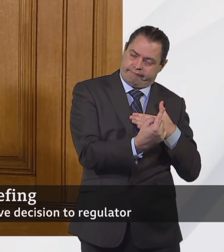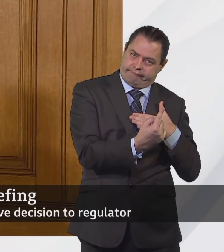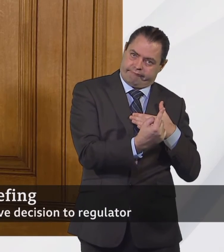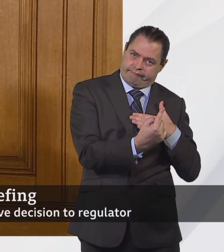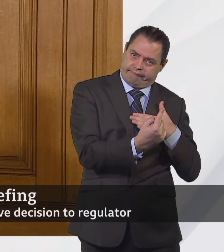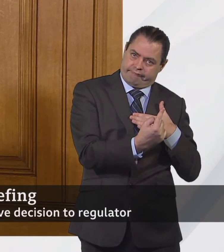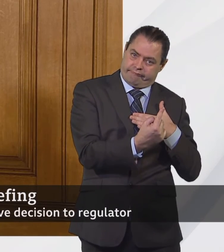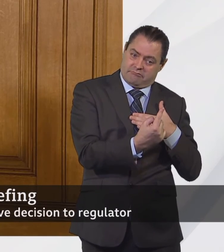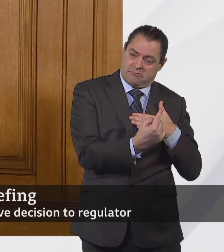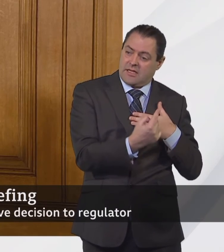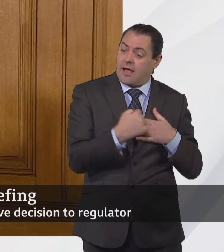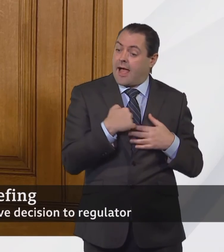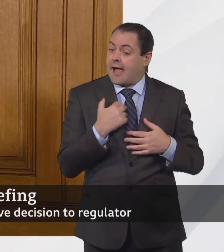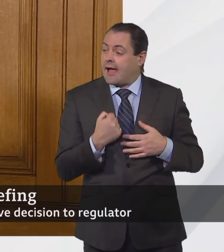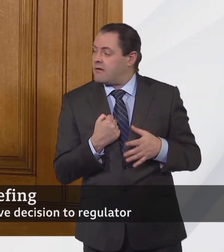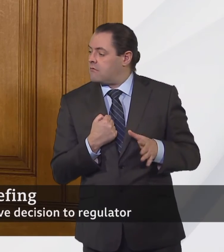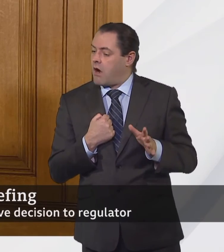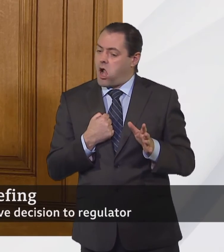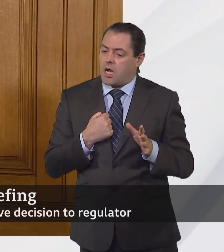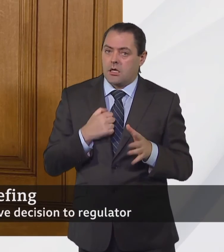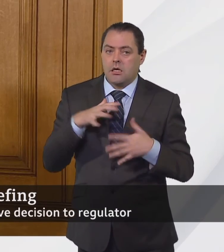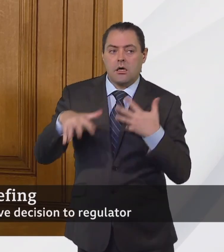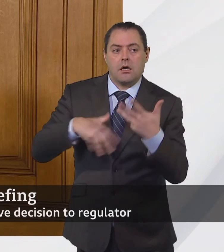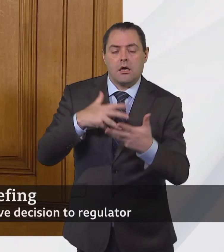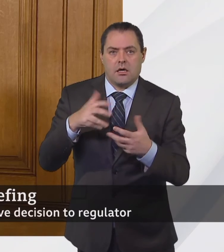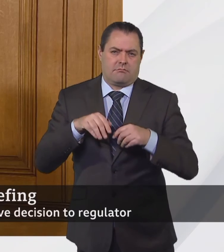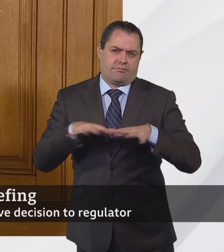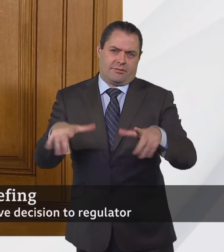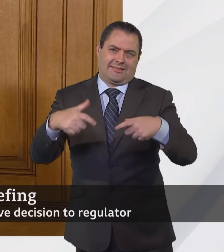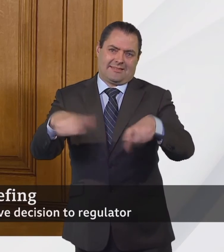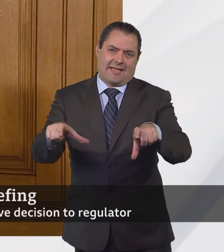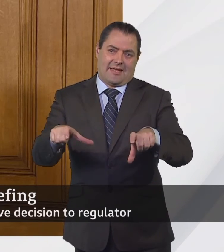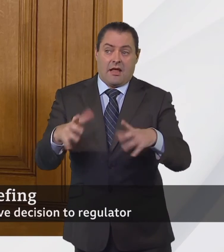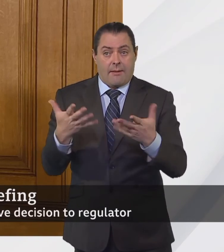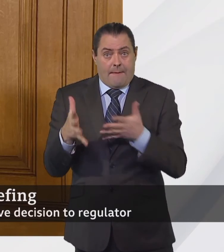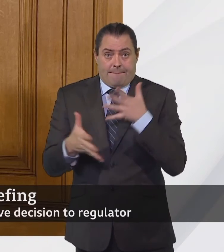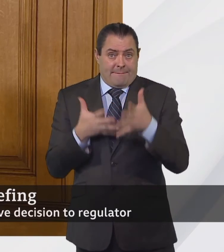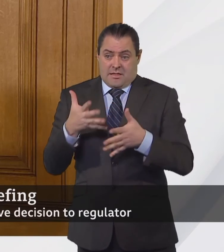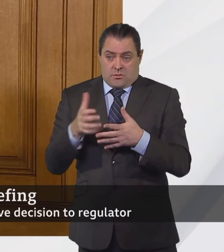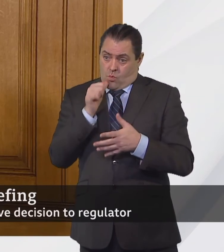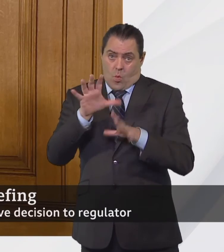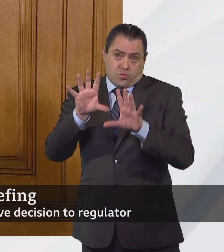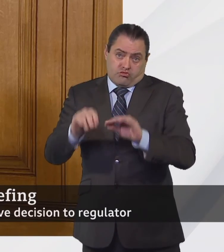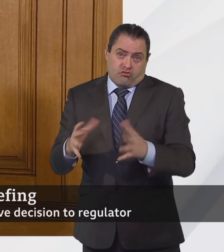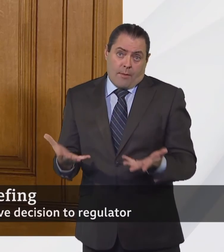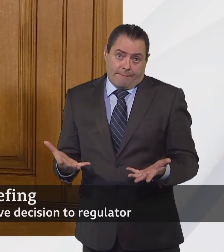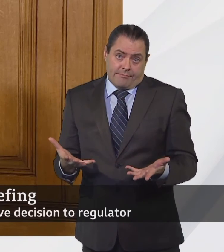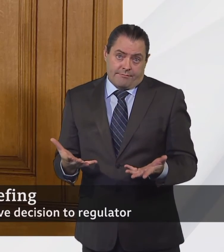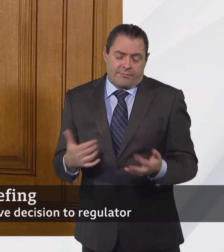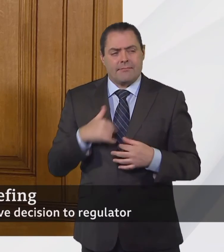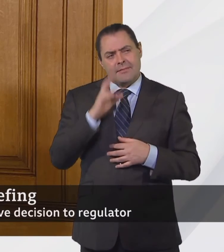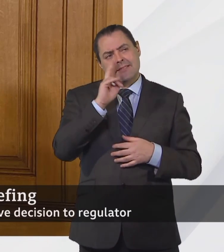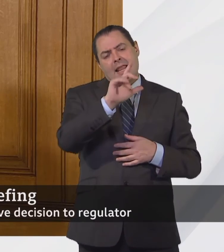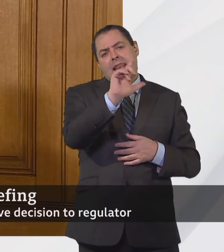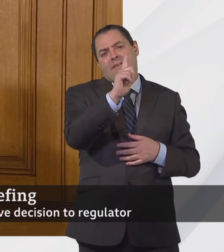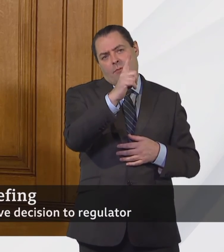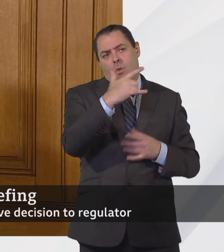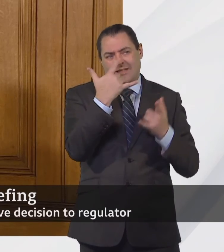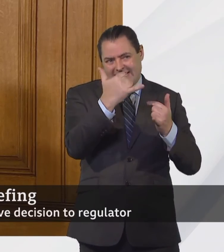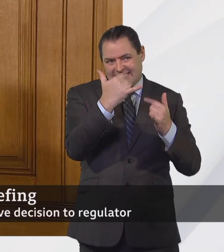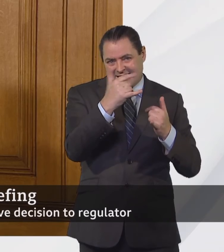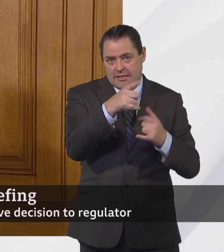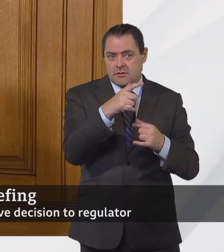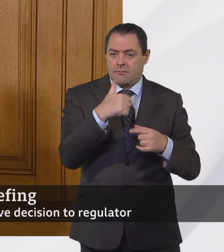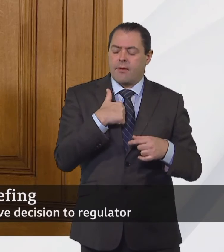really important, and there's examples in Liverpool where this has been done. It's something that is going to be part of what happens, but it's not going to